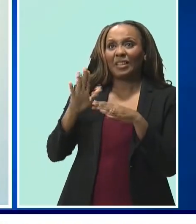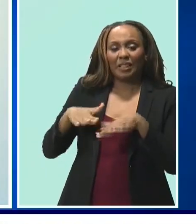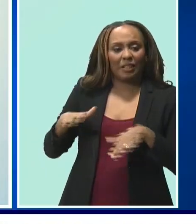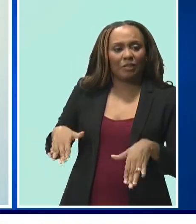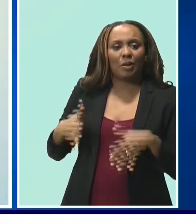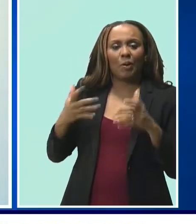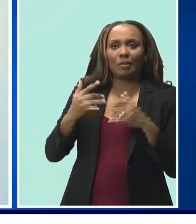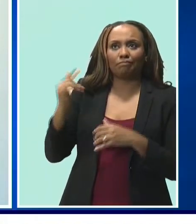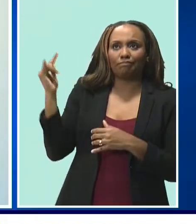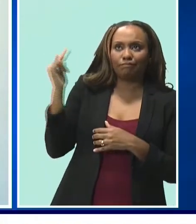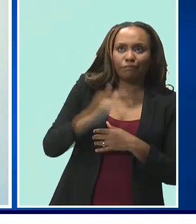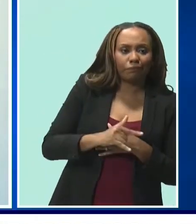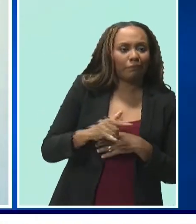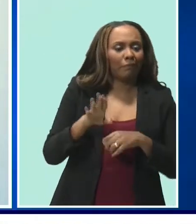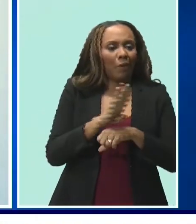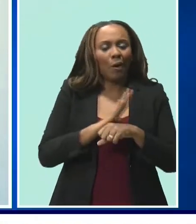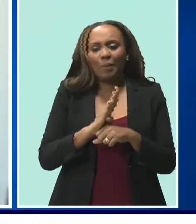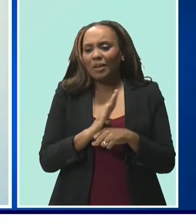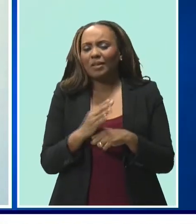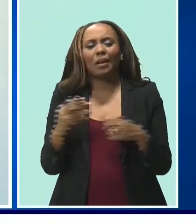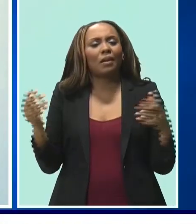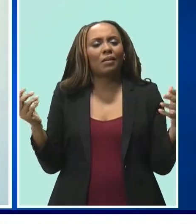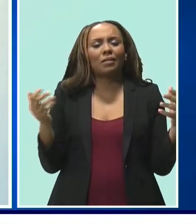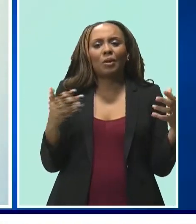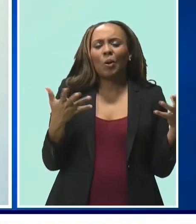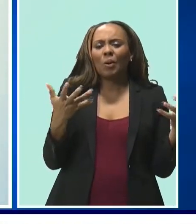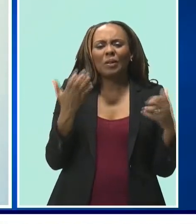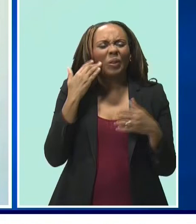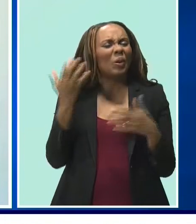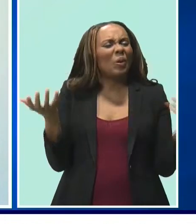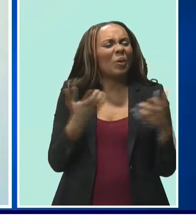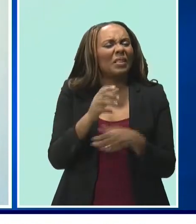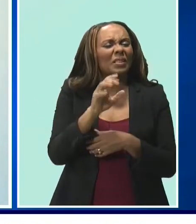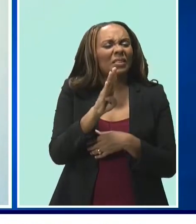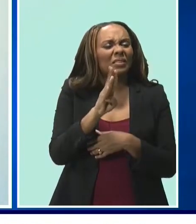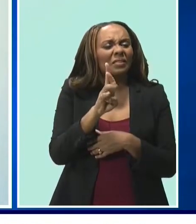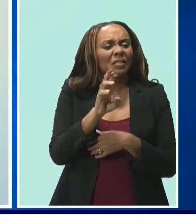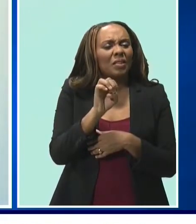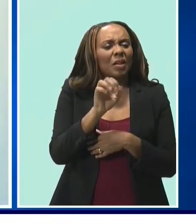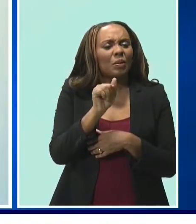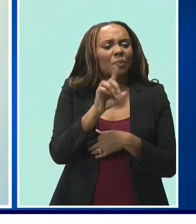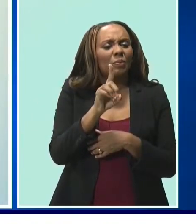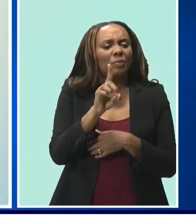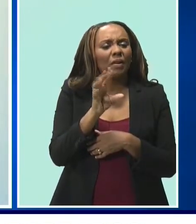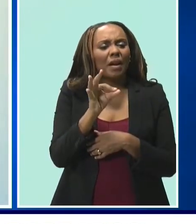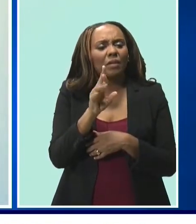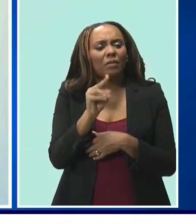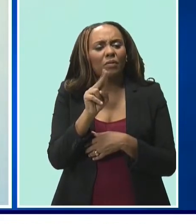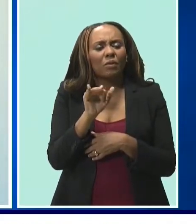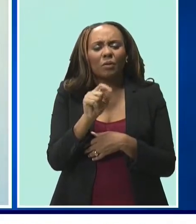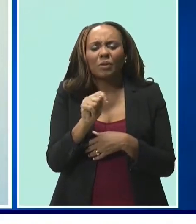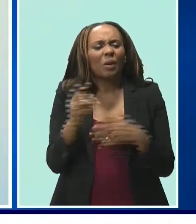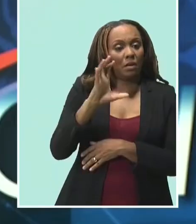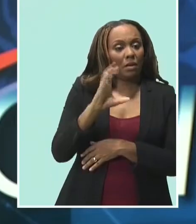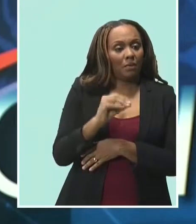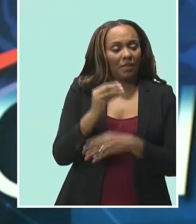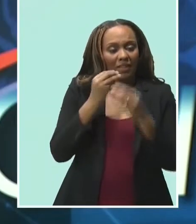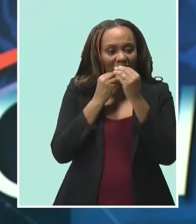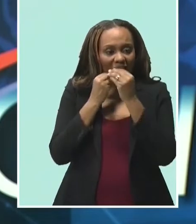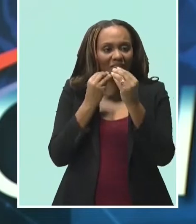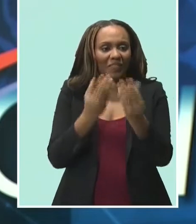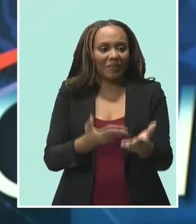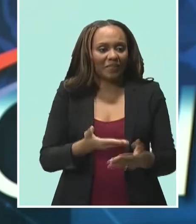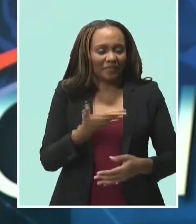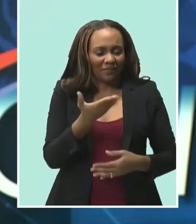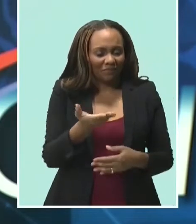and they either want to find out more about breadfruits or find out more about coconut water or something like that. Here is a